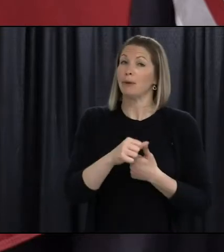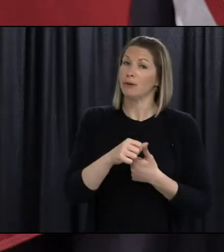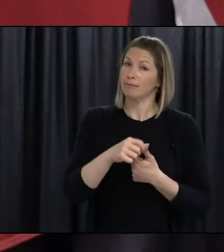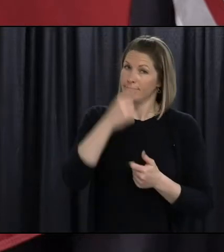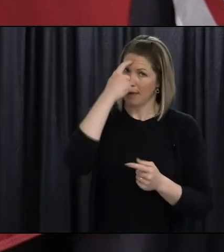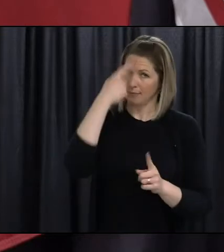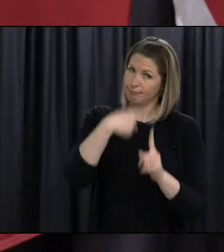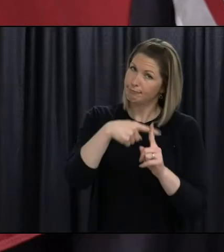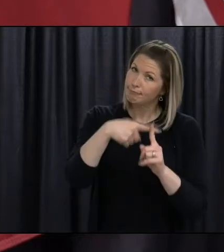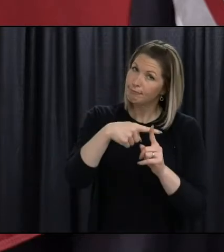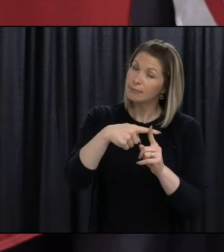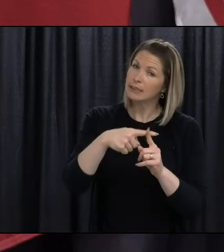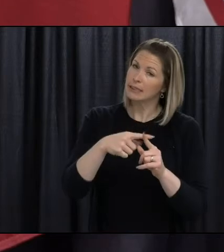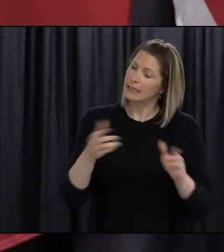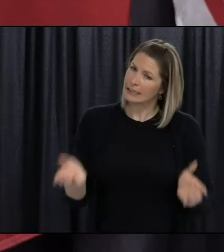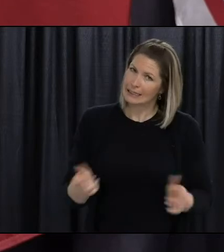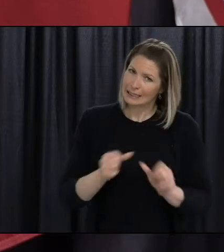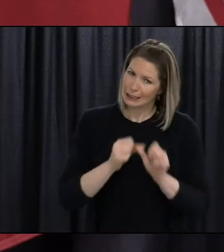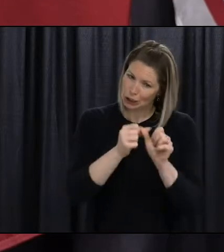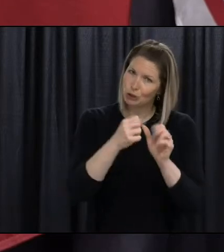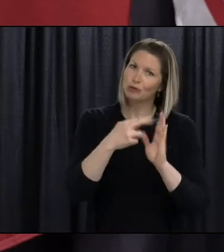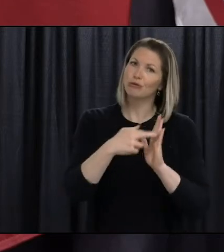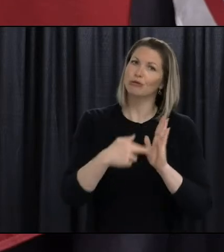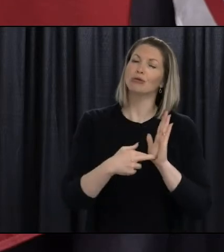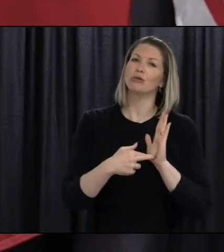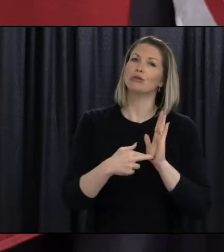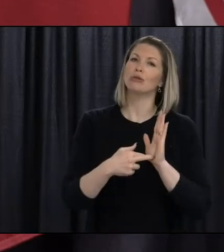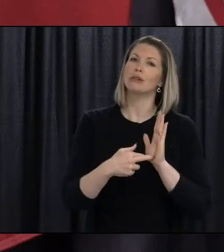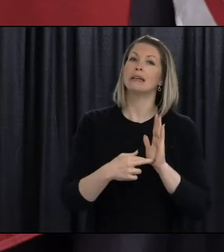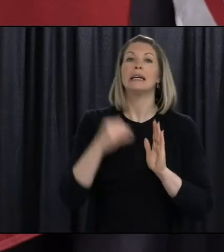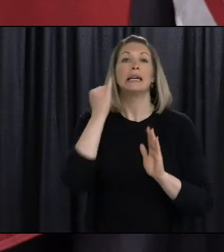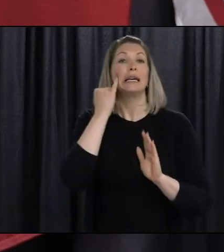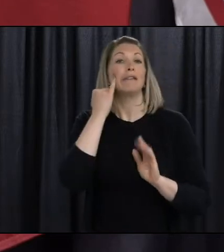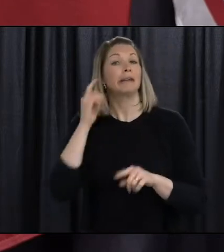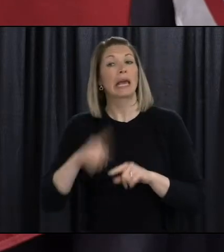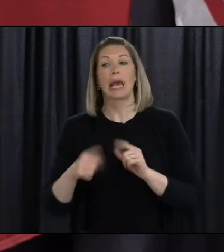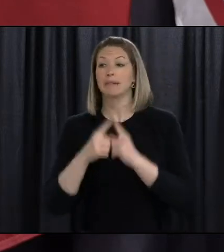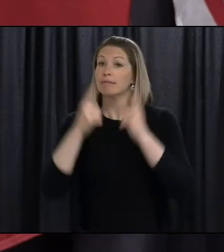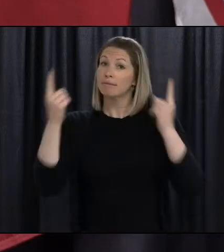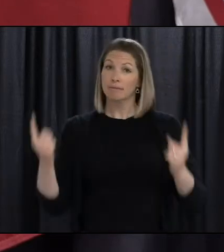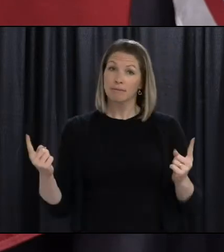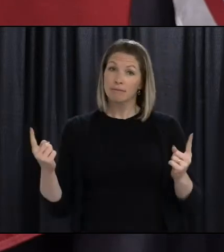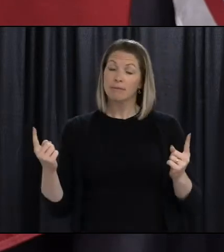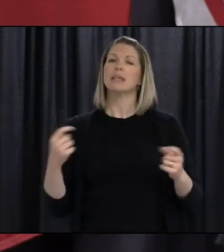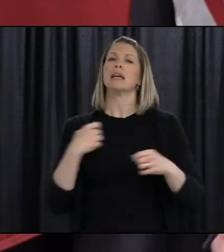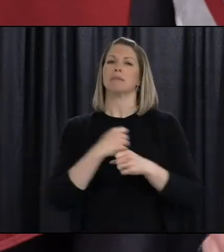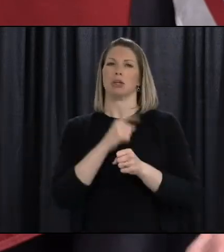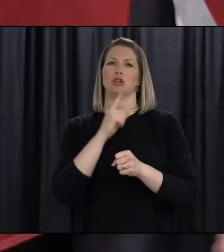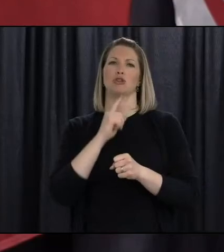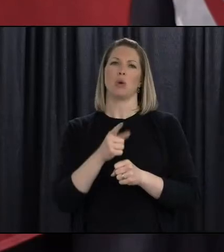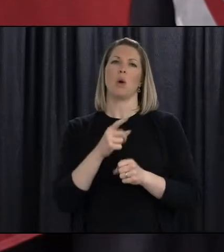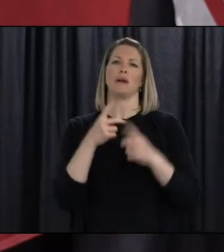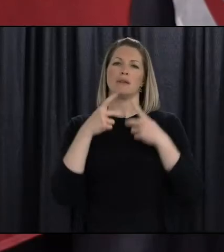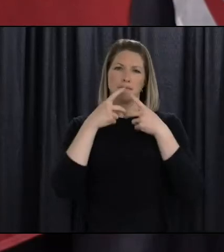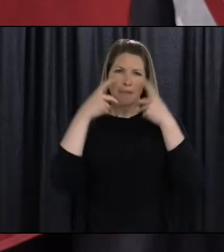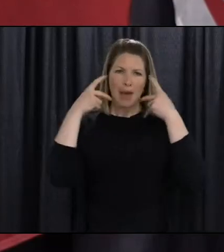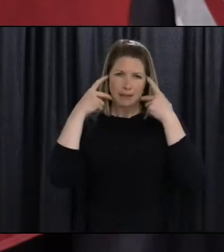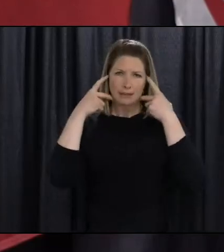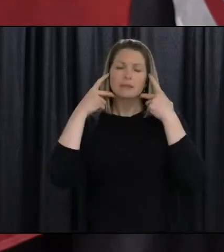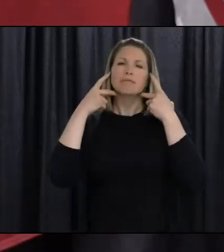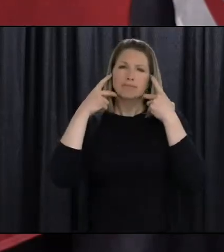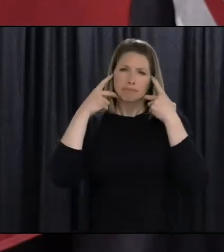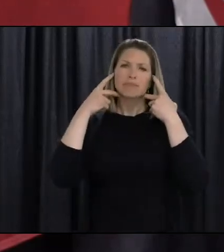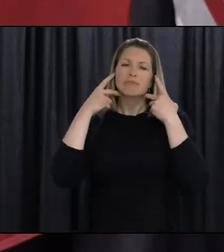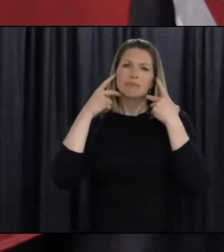as Dr. Fitzgerald has often said. And if you can't practice safe physical distancing, make sure that you wear a mask,